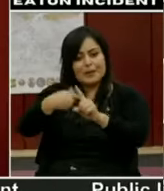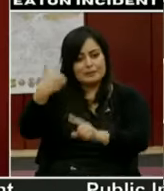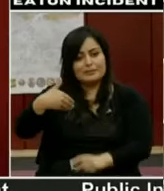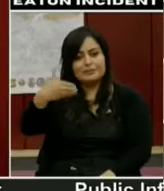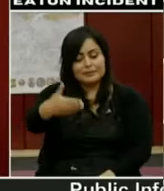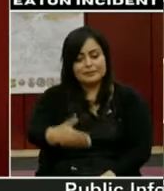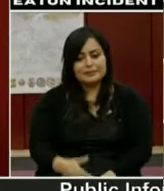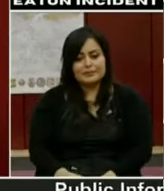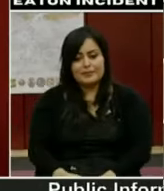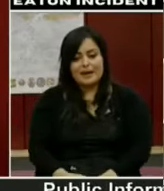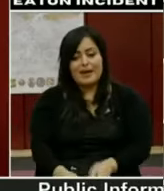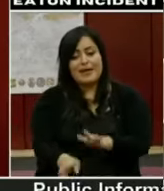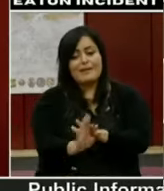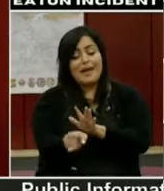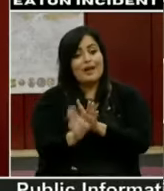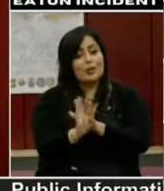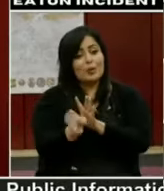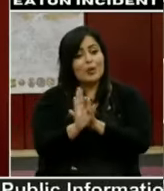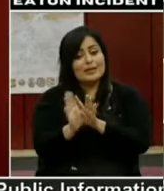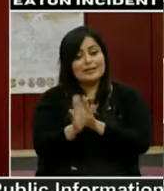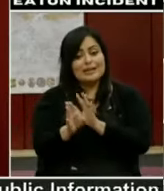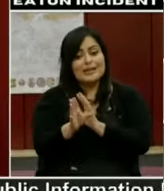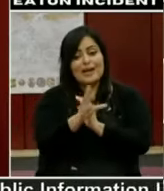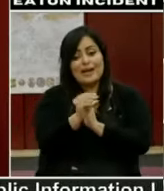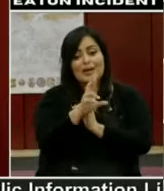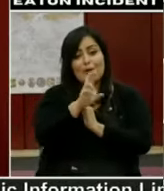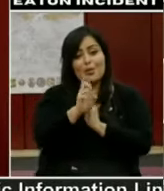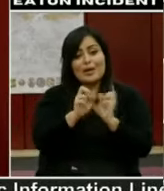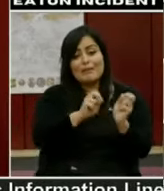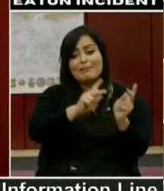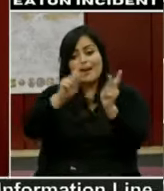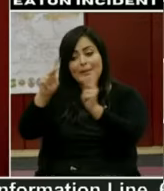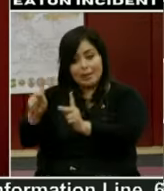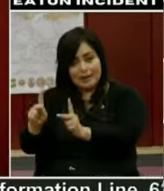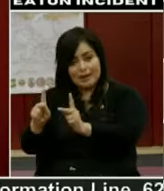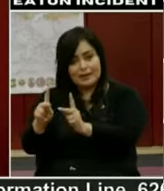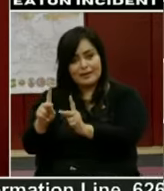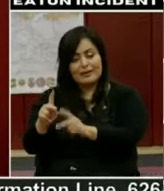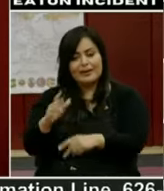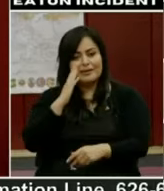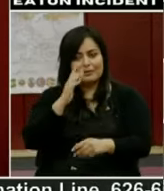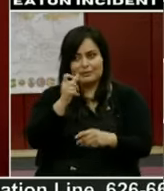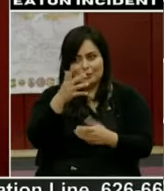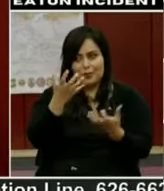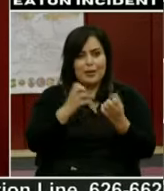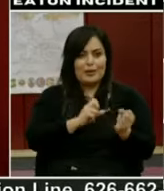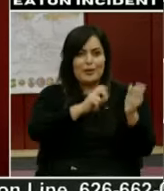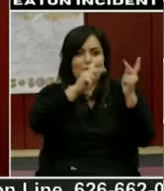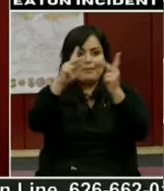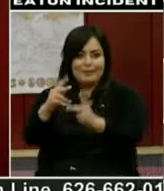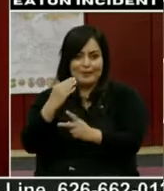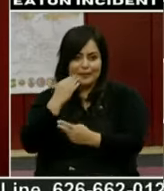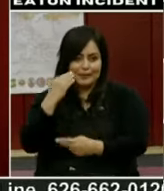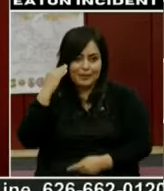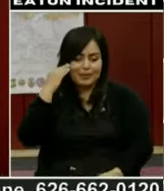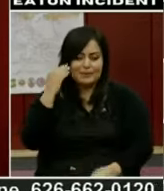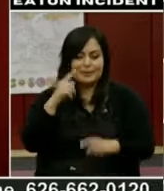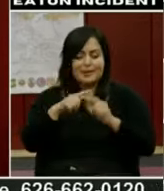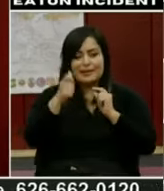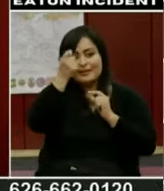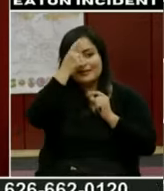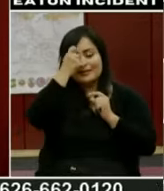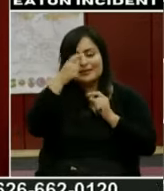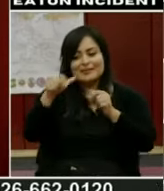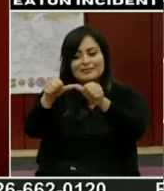As far as evacuations and repopulating these areas, we understand folks want to get in there, but you guys have to understand that it's